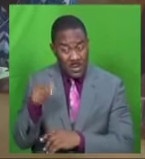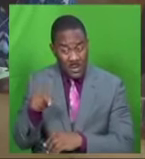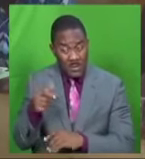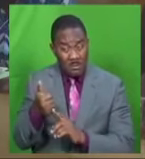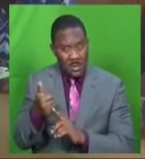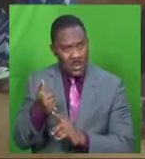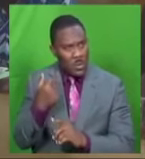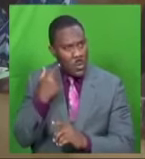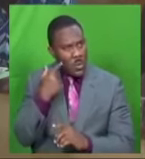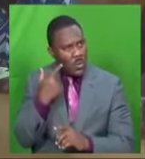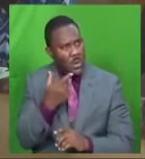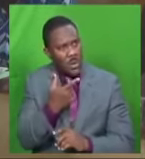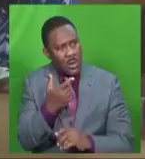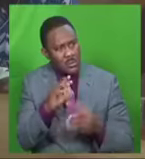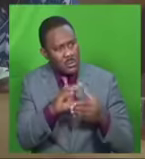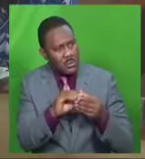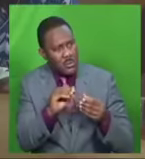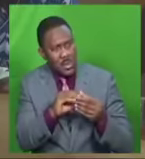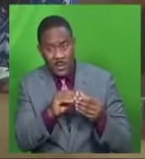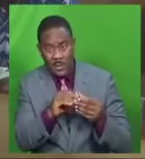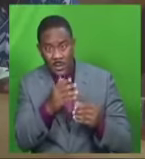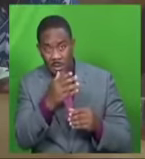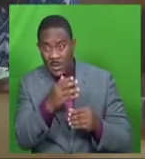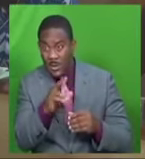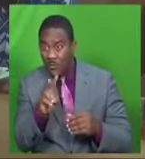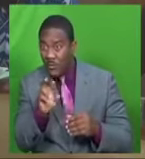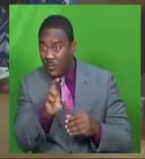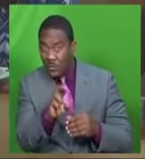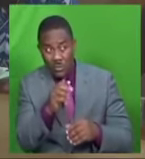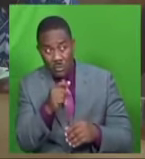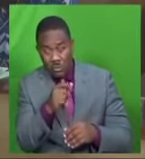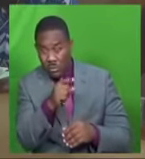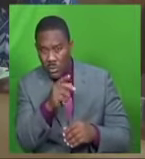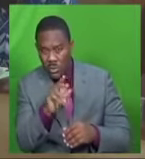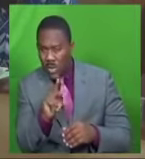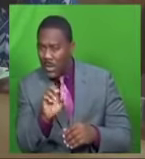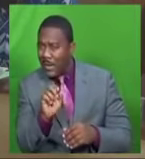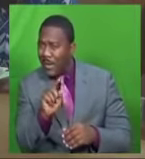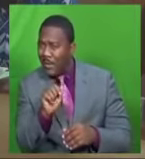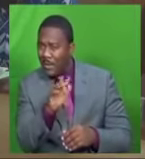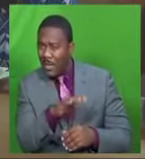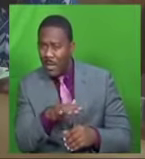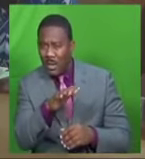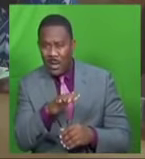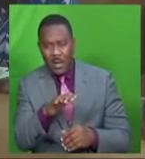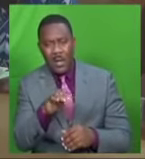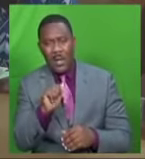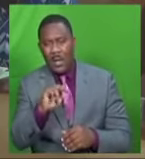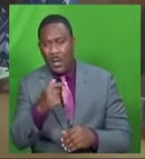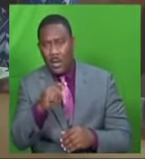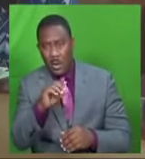we all heard the sad news in Volta region. The people of Keta, the people of Anglo.